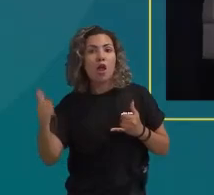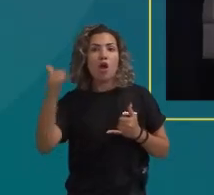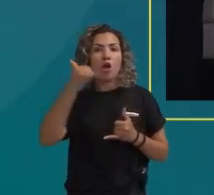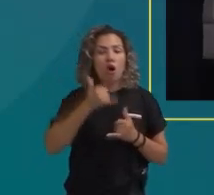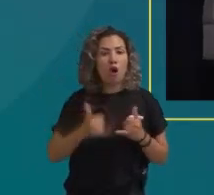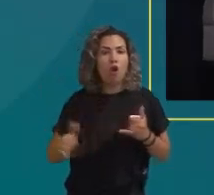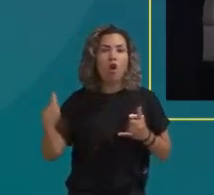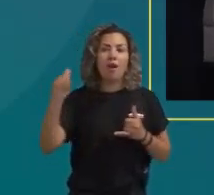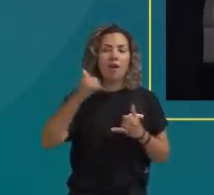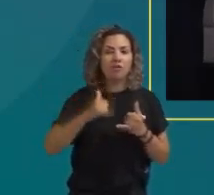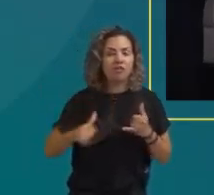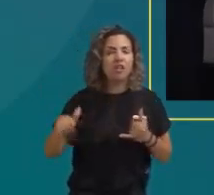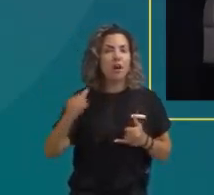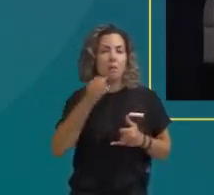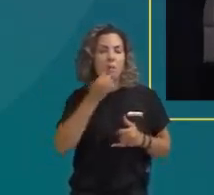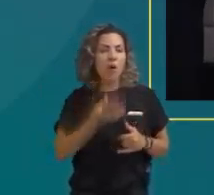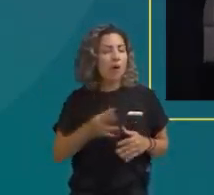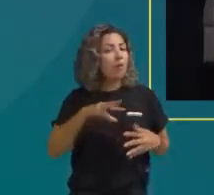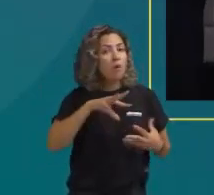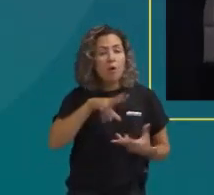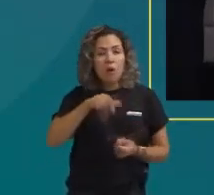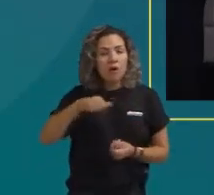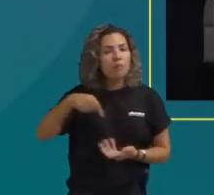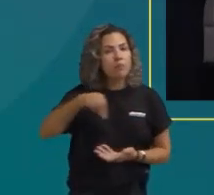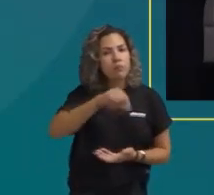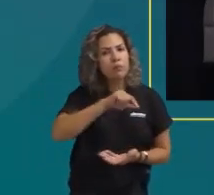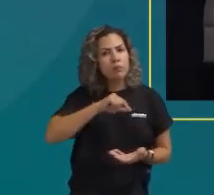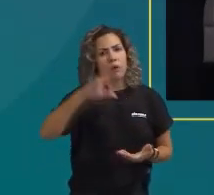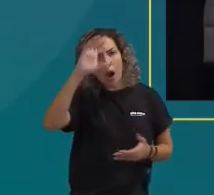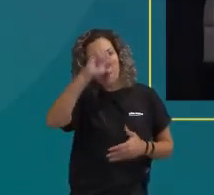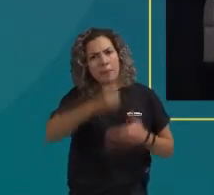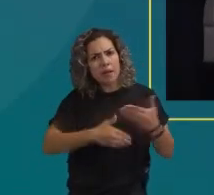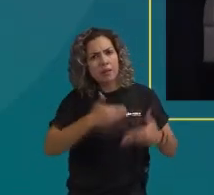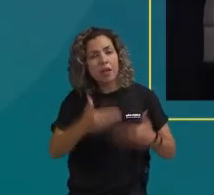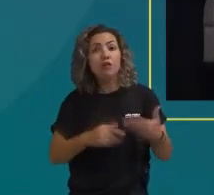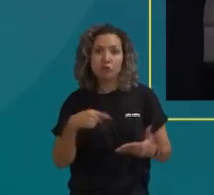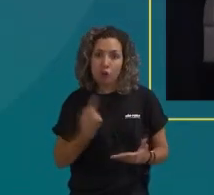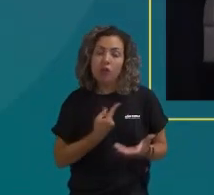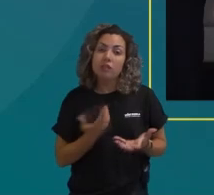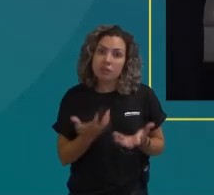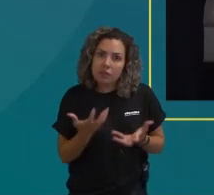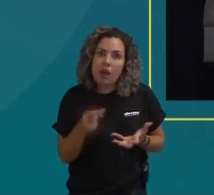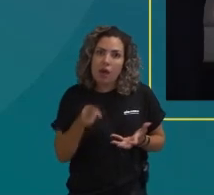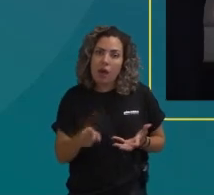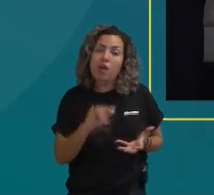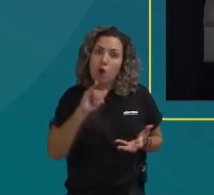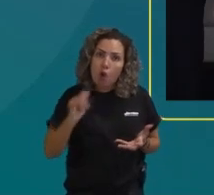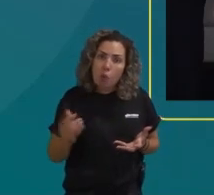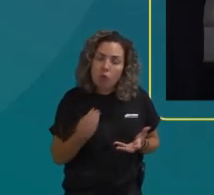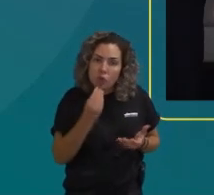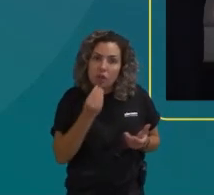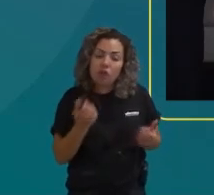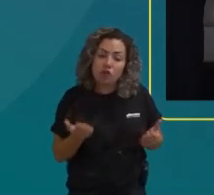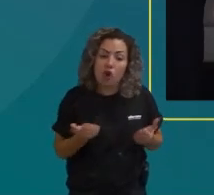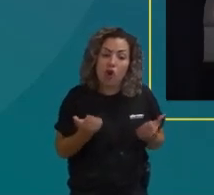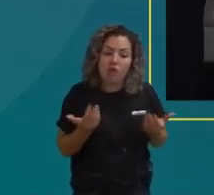ICLAI, I think, is also opening up such an opportunity to learn many things. And